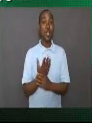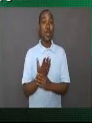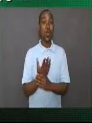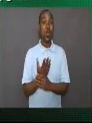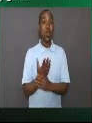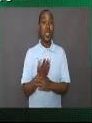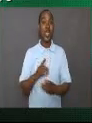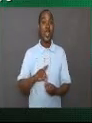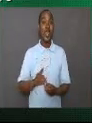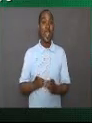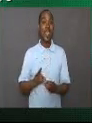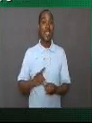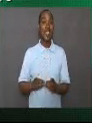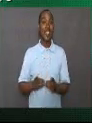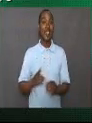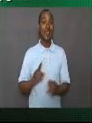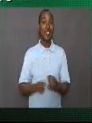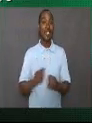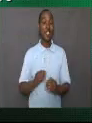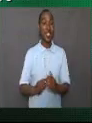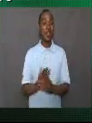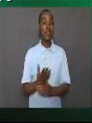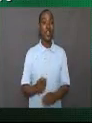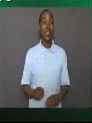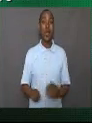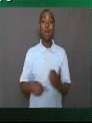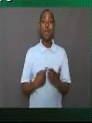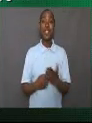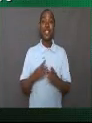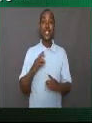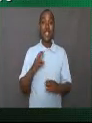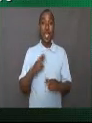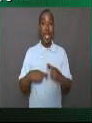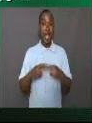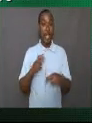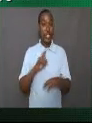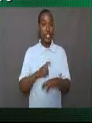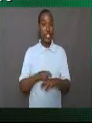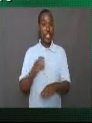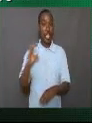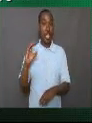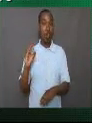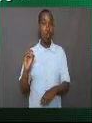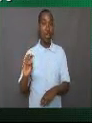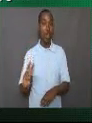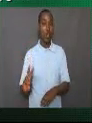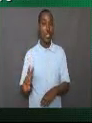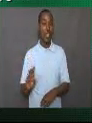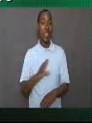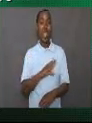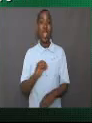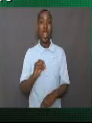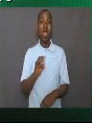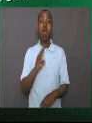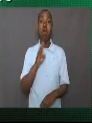of digestion. In this reaction, carbon dioxide and